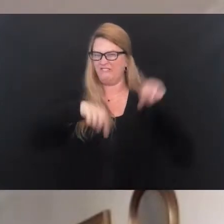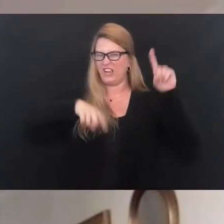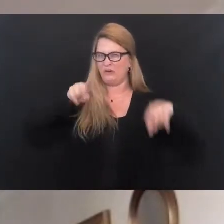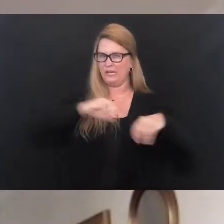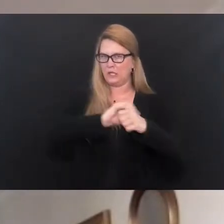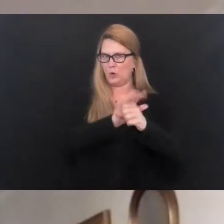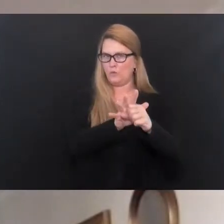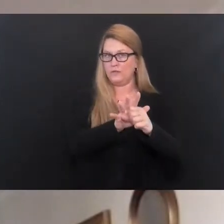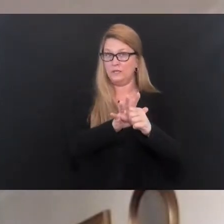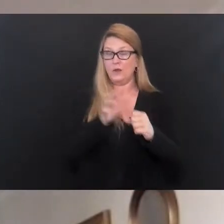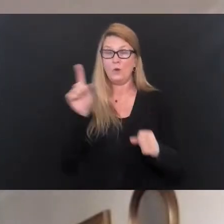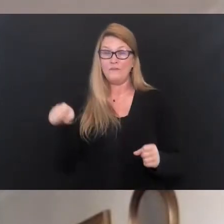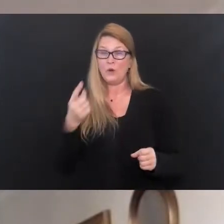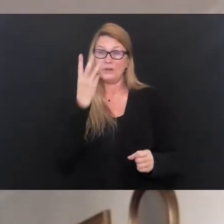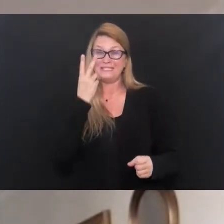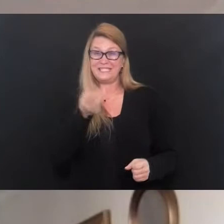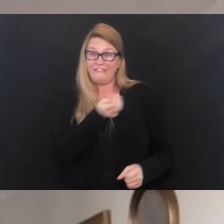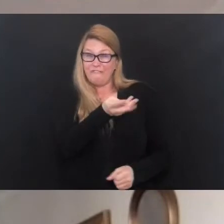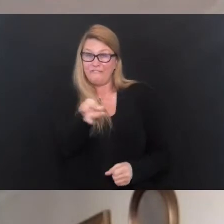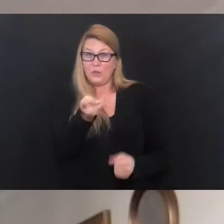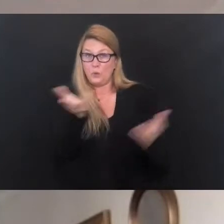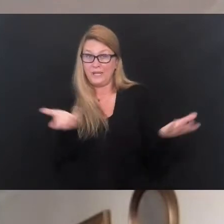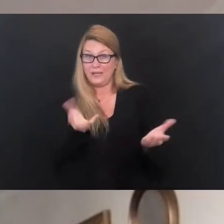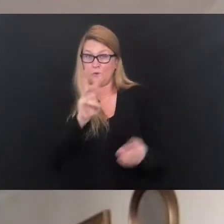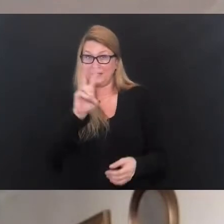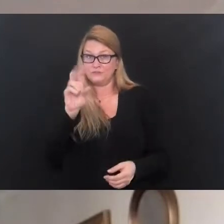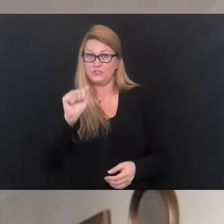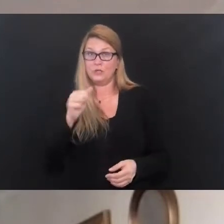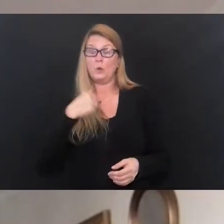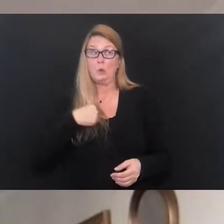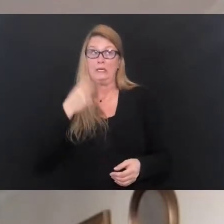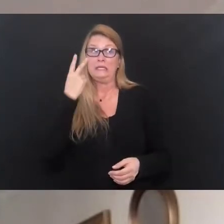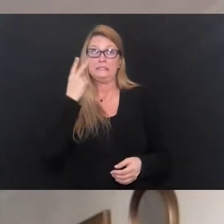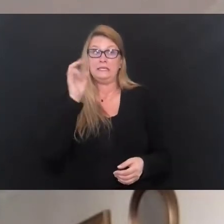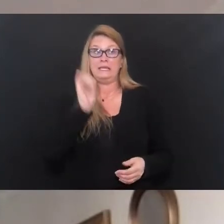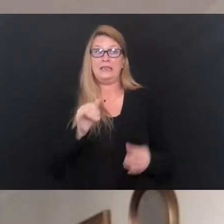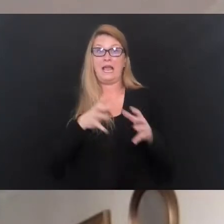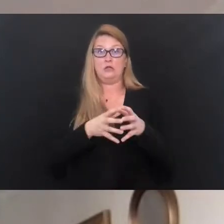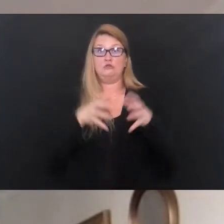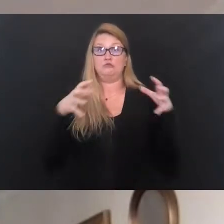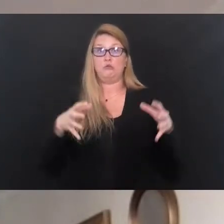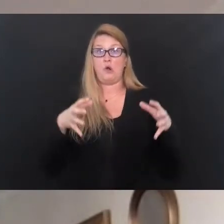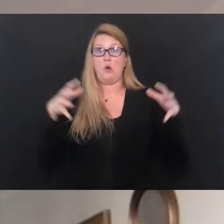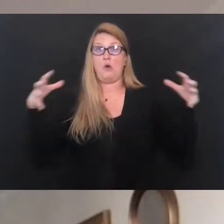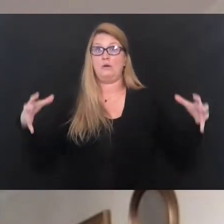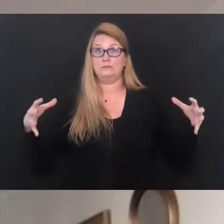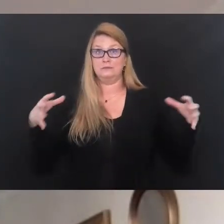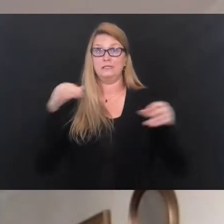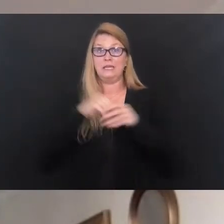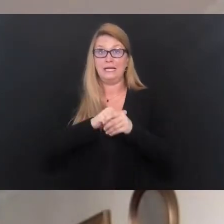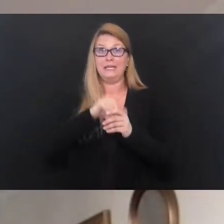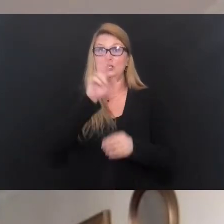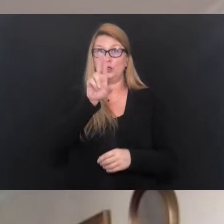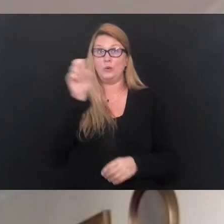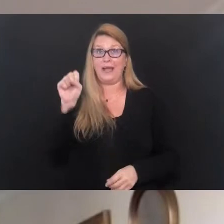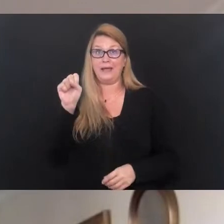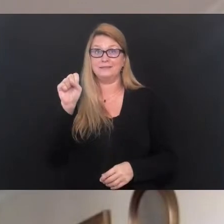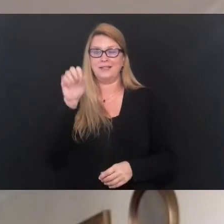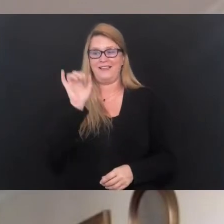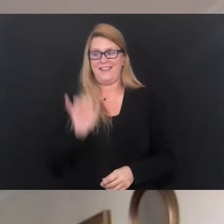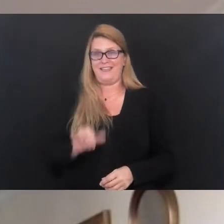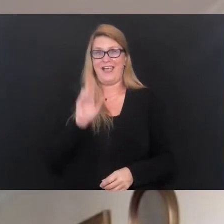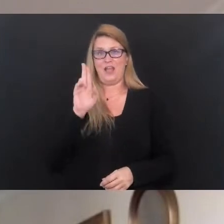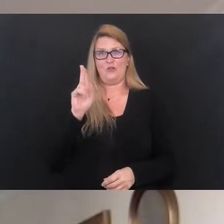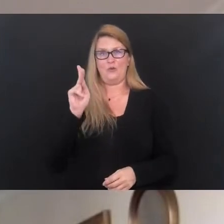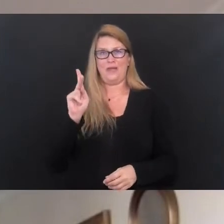in West Virginia, but we anticipate it's going to grow in the United States and in West Virginia. And this variant is more